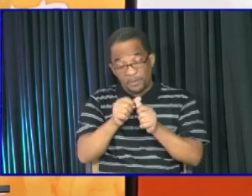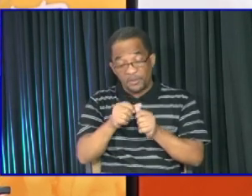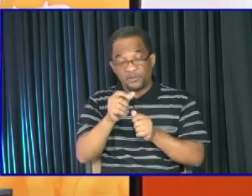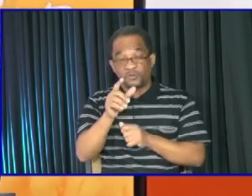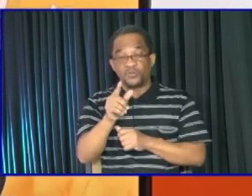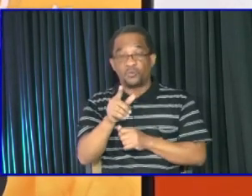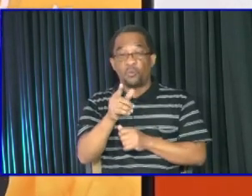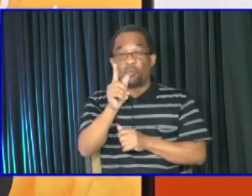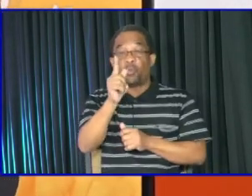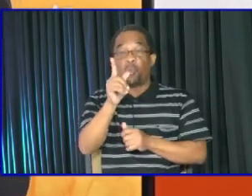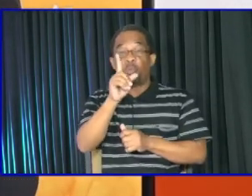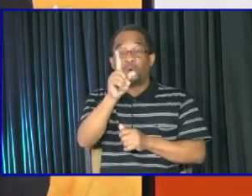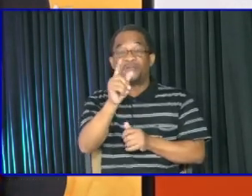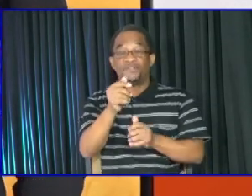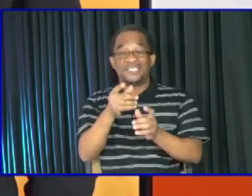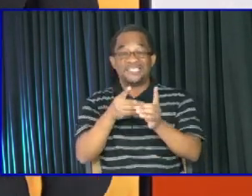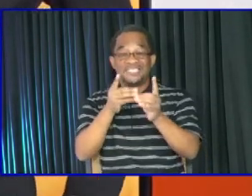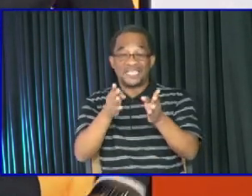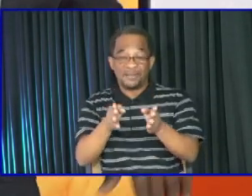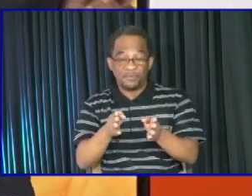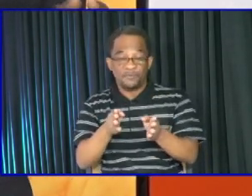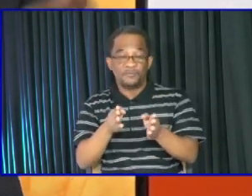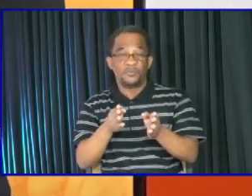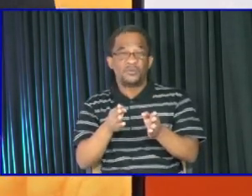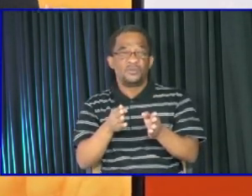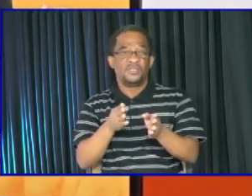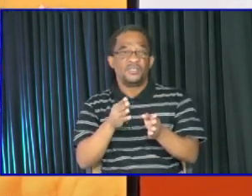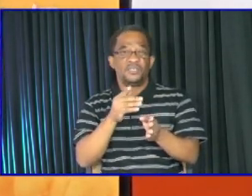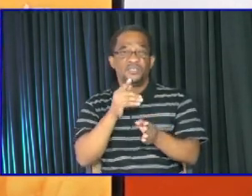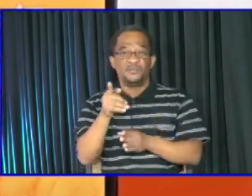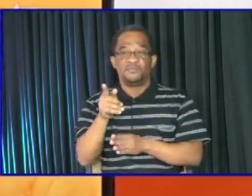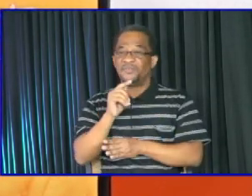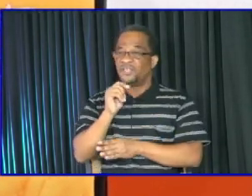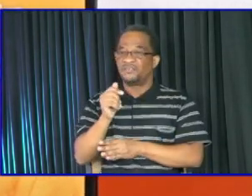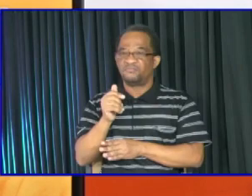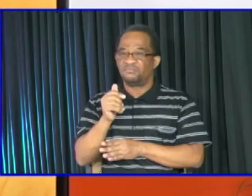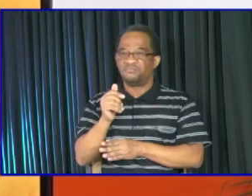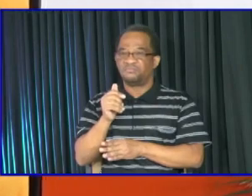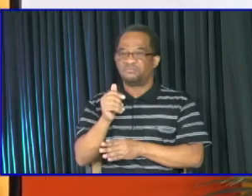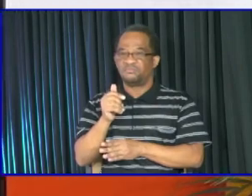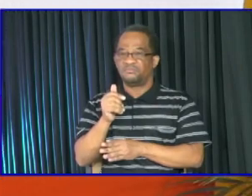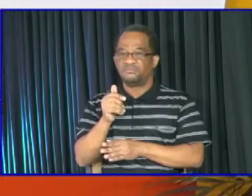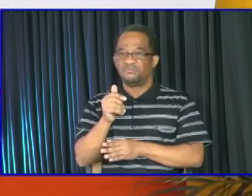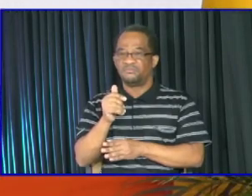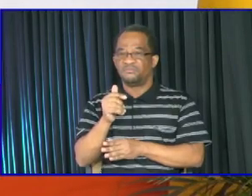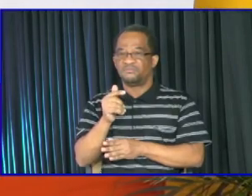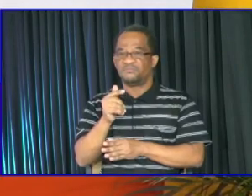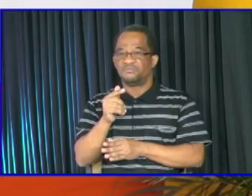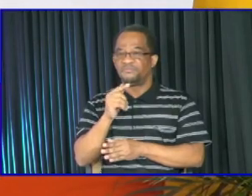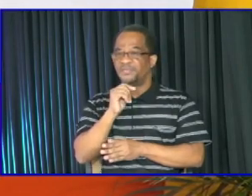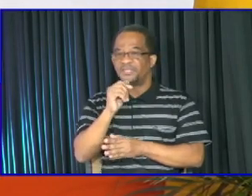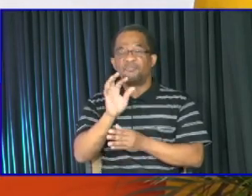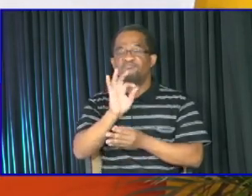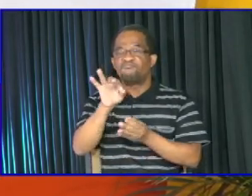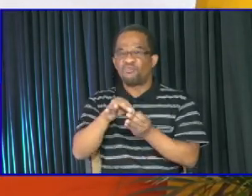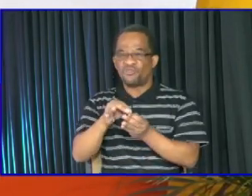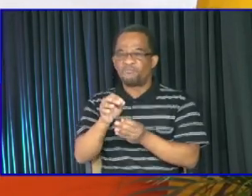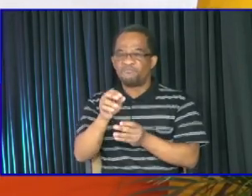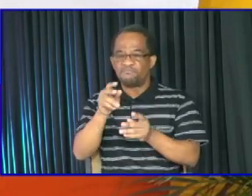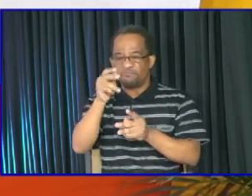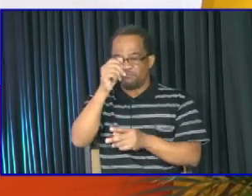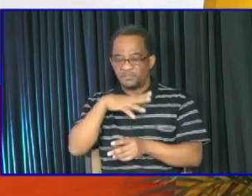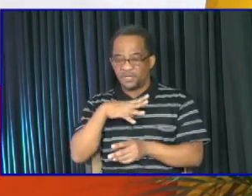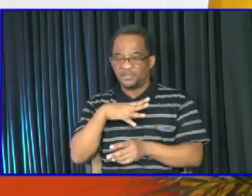of the 12. In fact, Judas was not any ordinary disciple. Judas was a brilliant man.